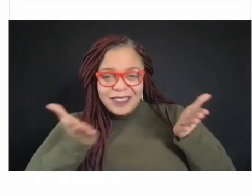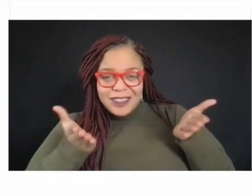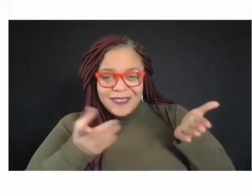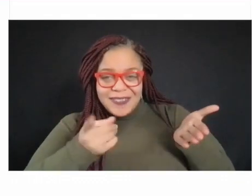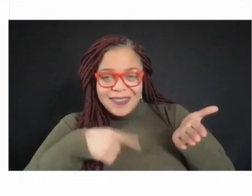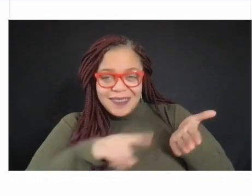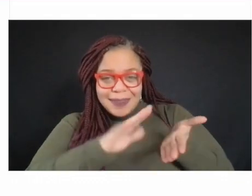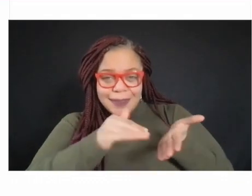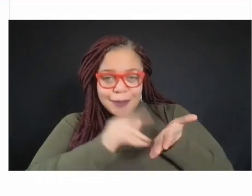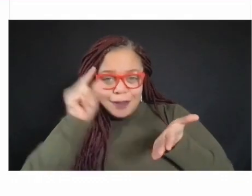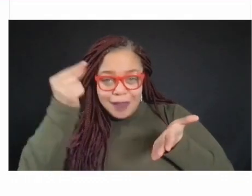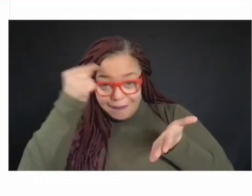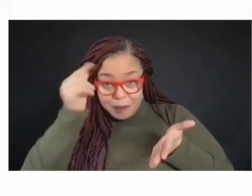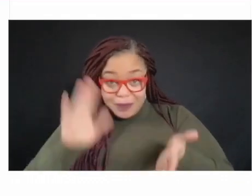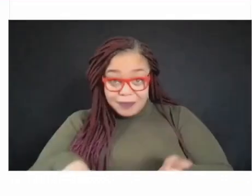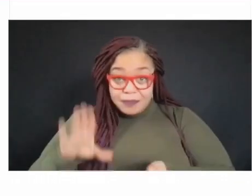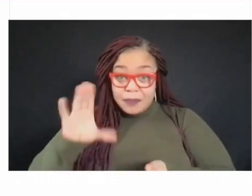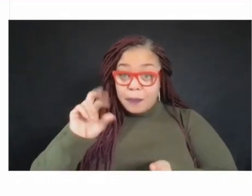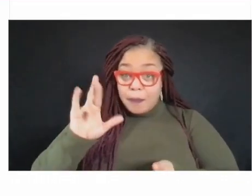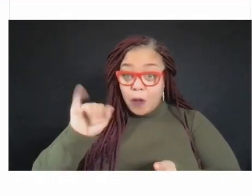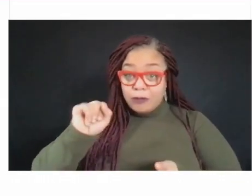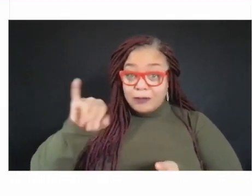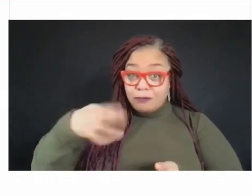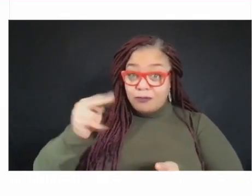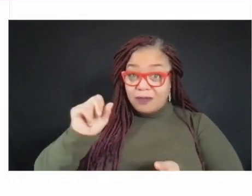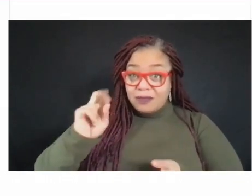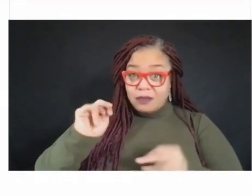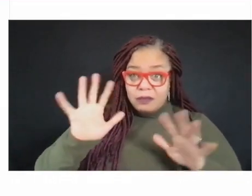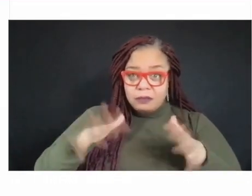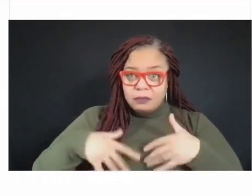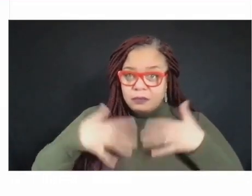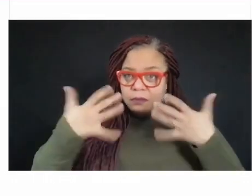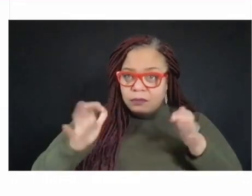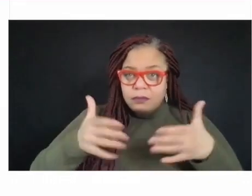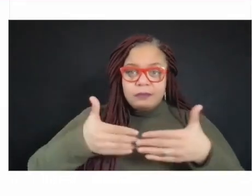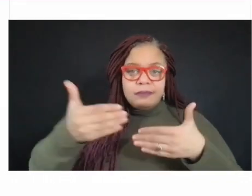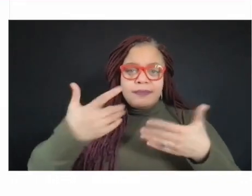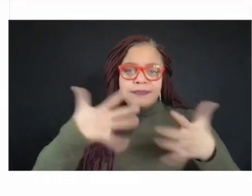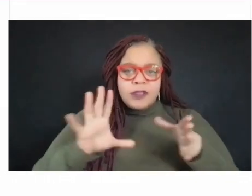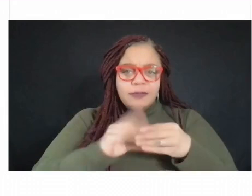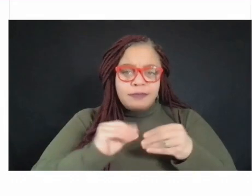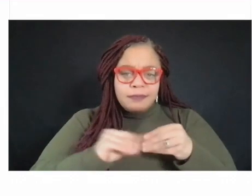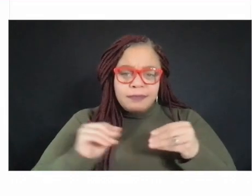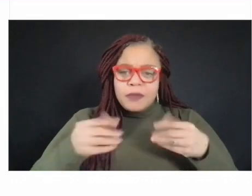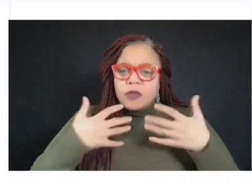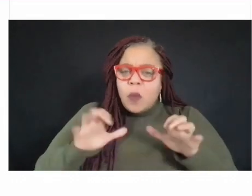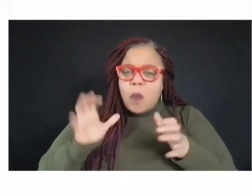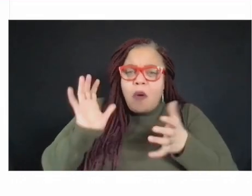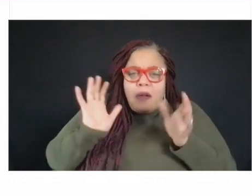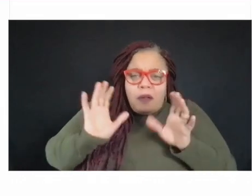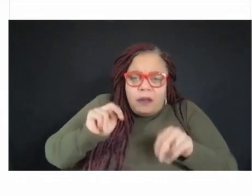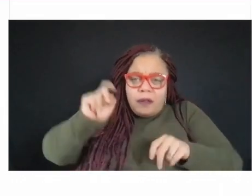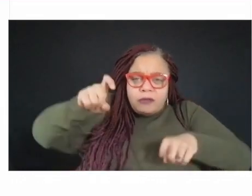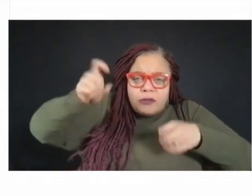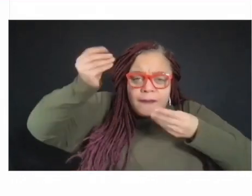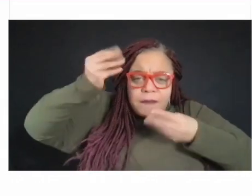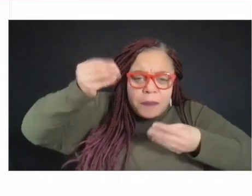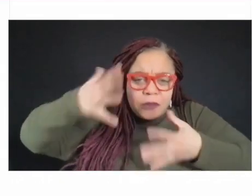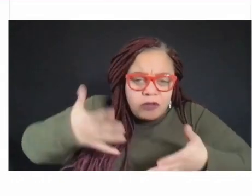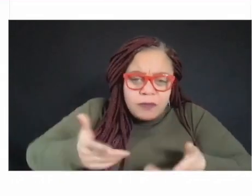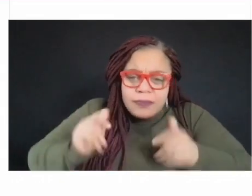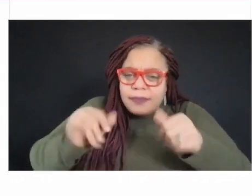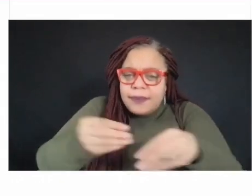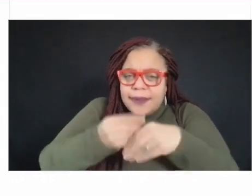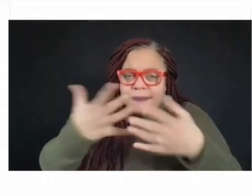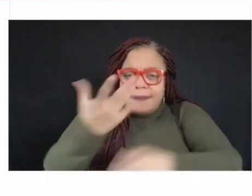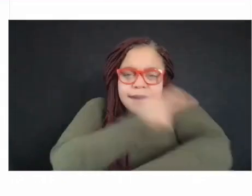sort of necessarily take credit for this vaccination campaign. What we want is for as many people to get vaccinated as possible. And to do that, we need help from local